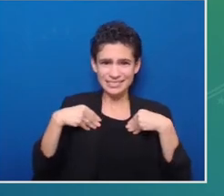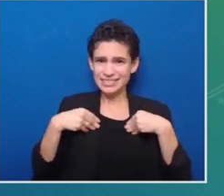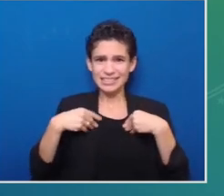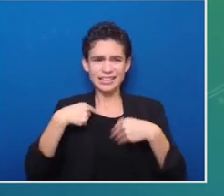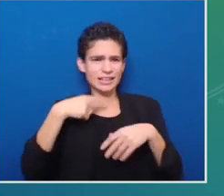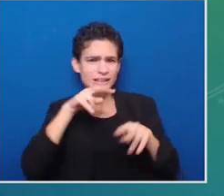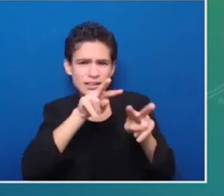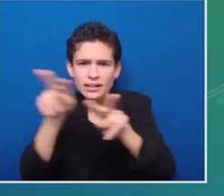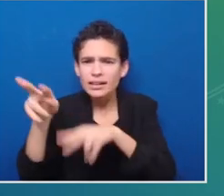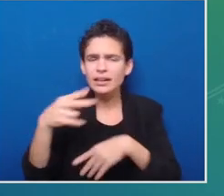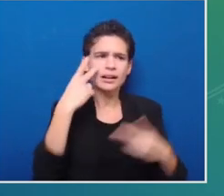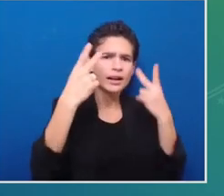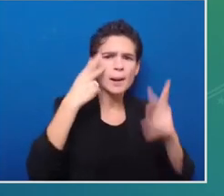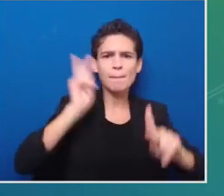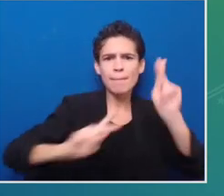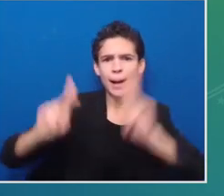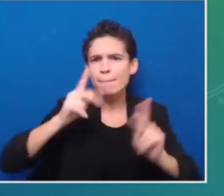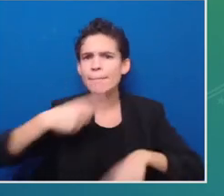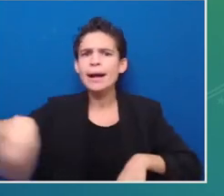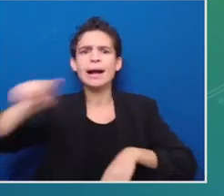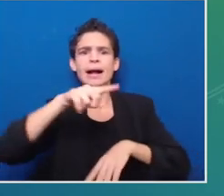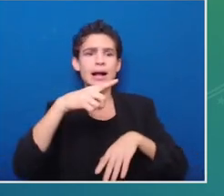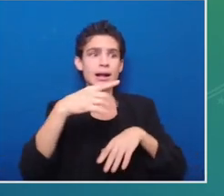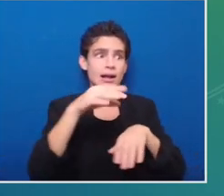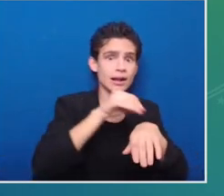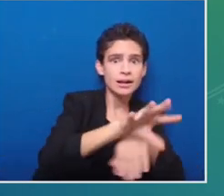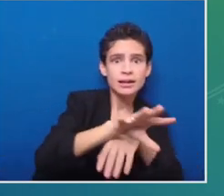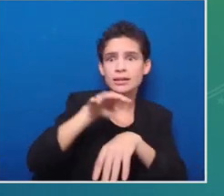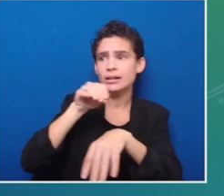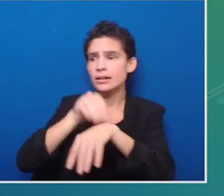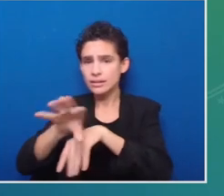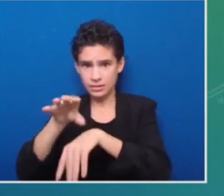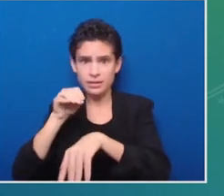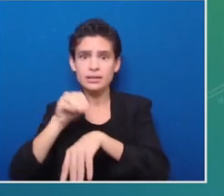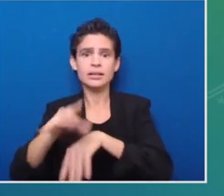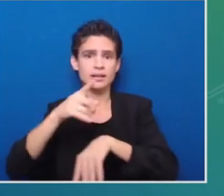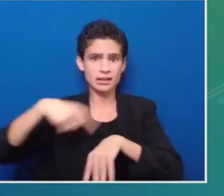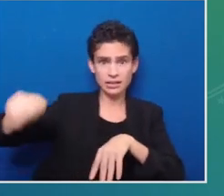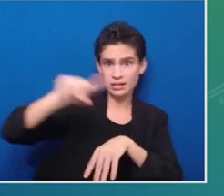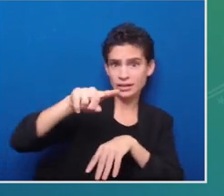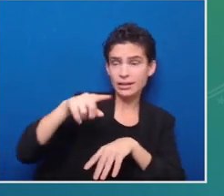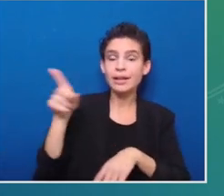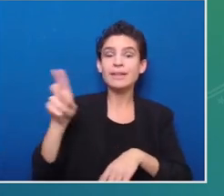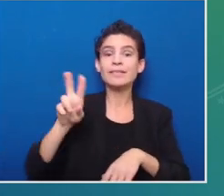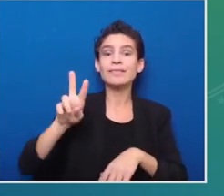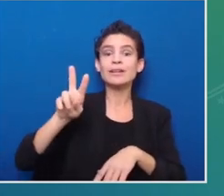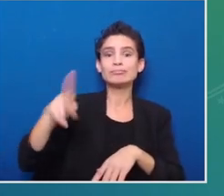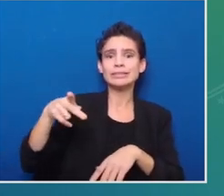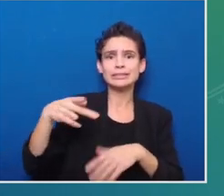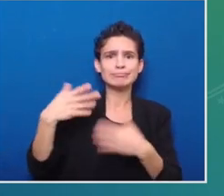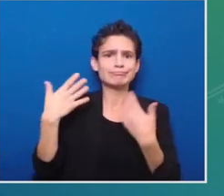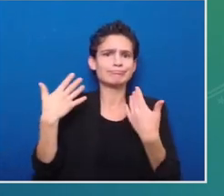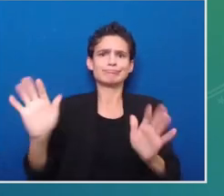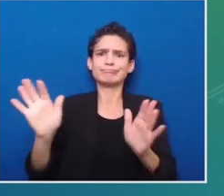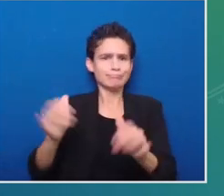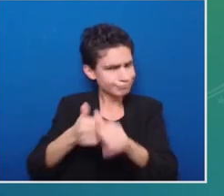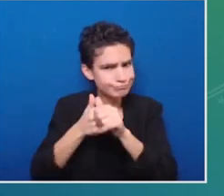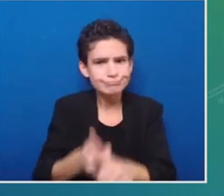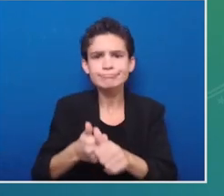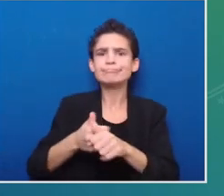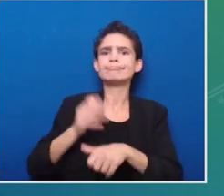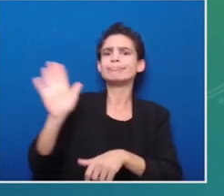but that we would actually see the people on the other side of those fence lines. He's already backed up that commitment by assembling